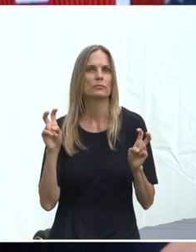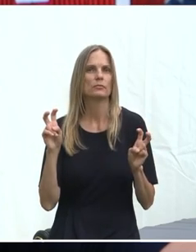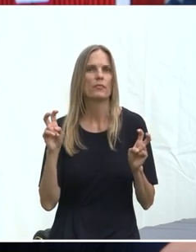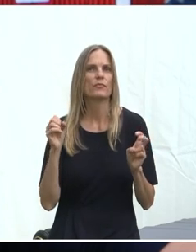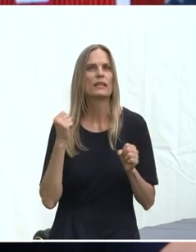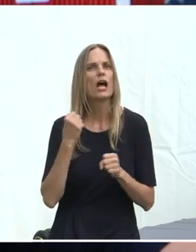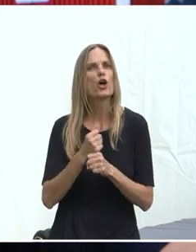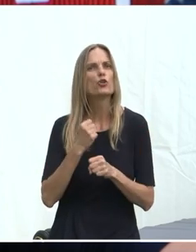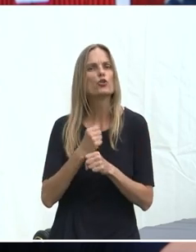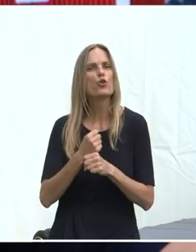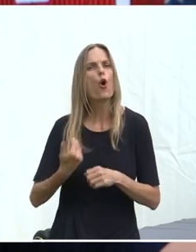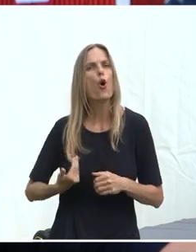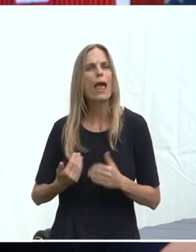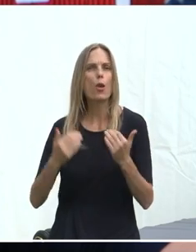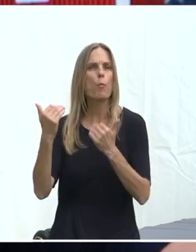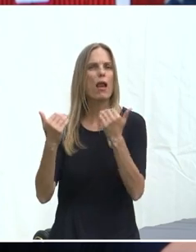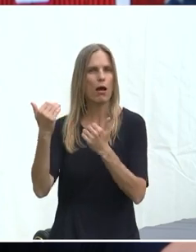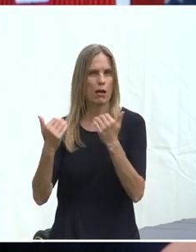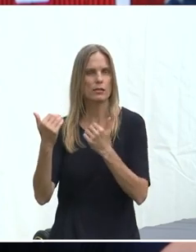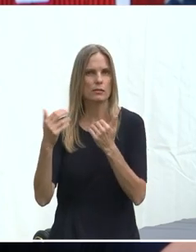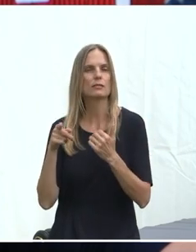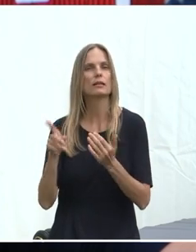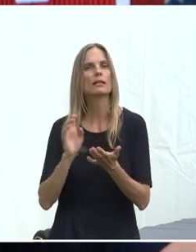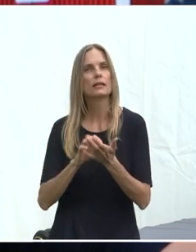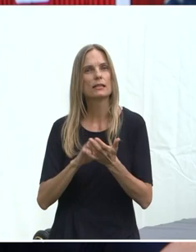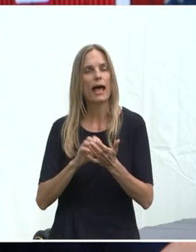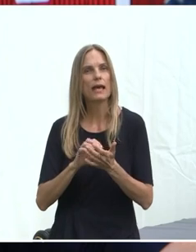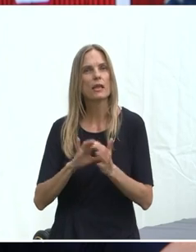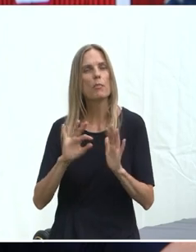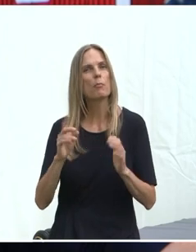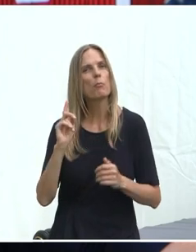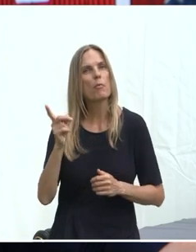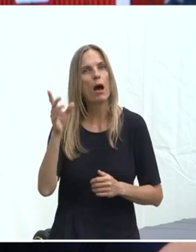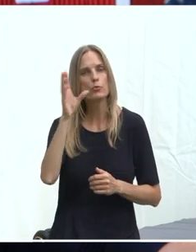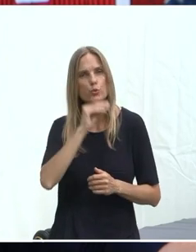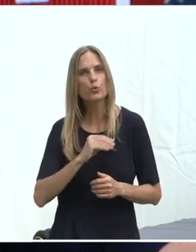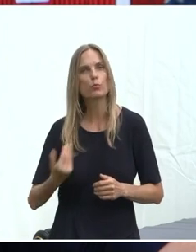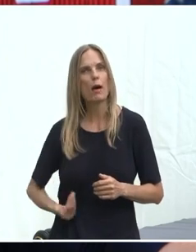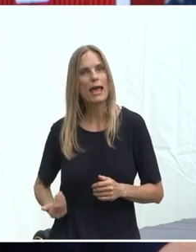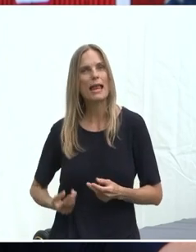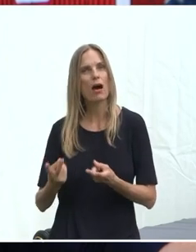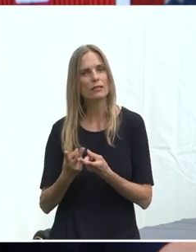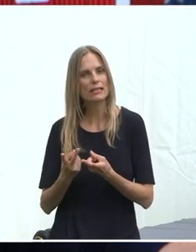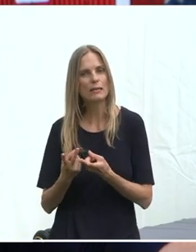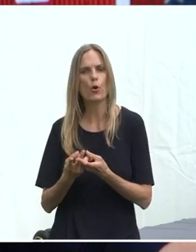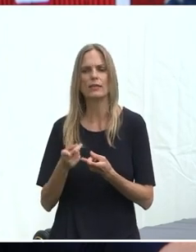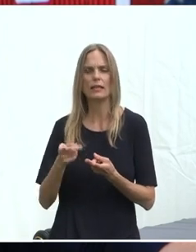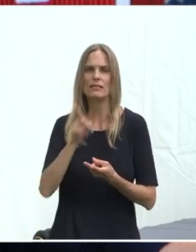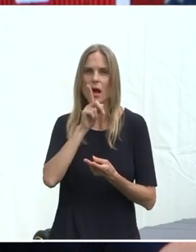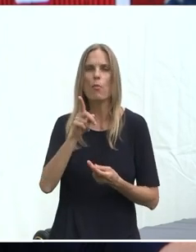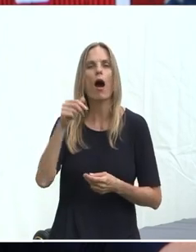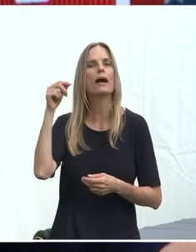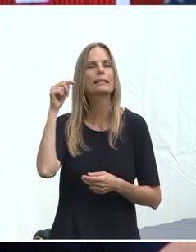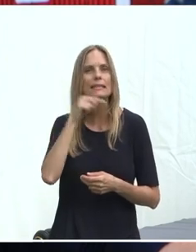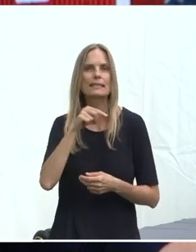work-life balance. To be able to live your life as a father when you are